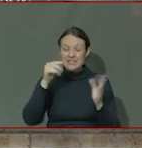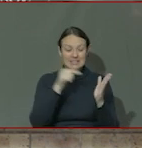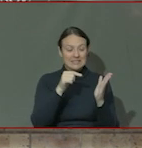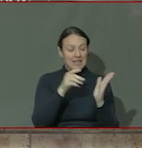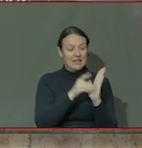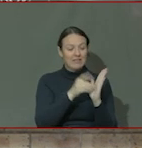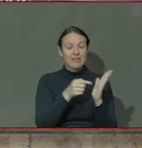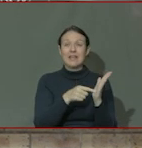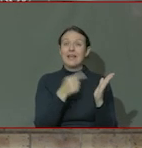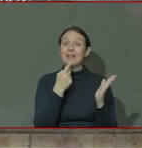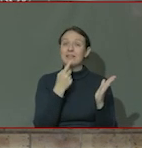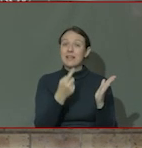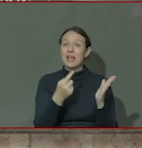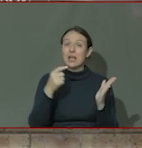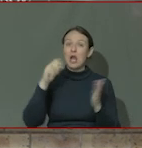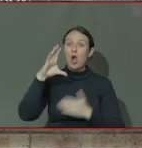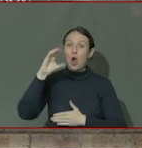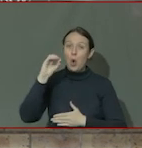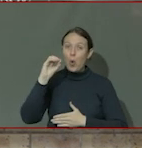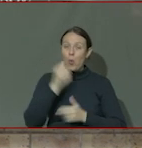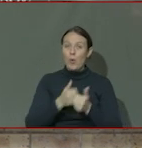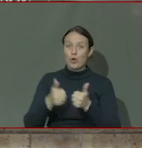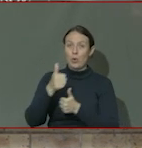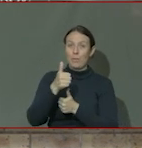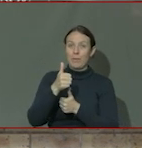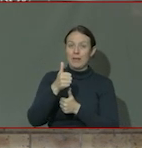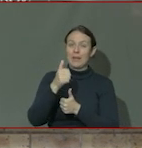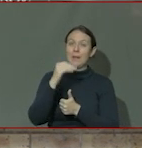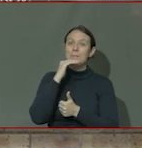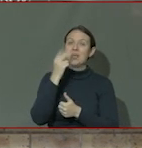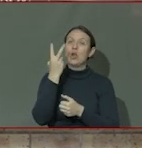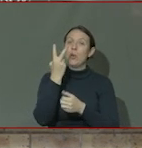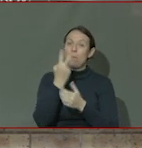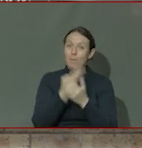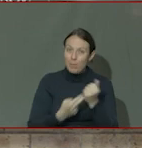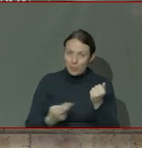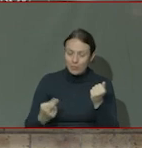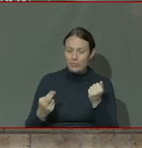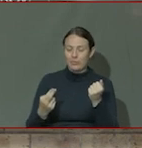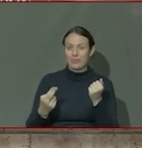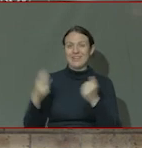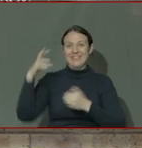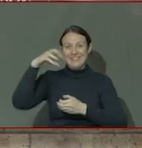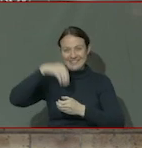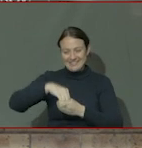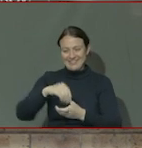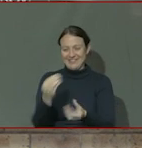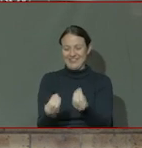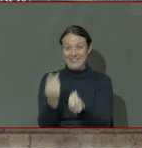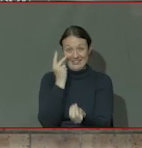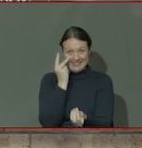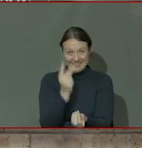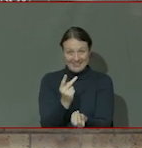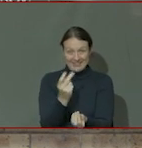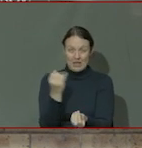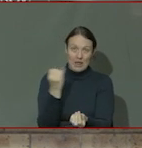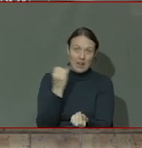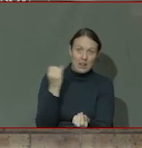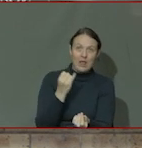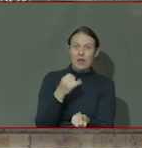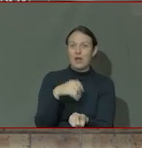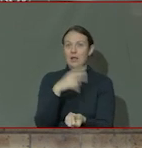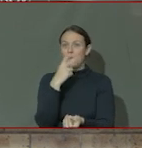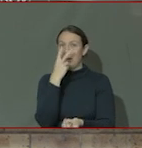When we talk about co-dominance, both alleles are shown in the offspring. Like black dog and white